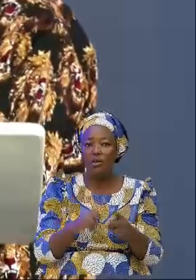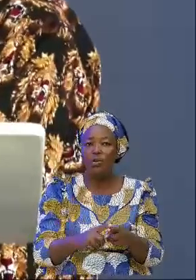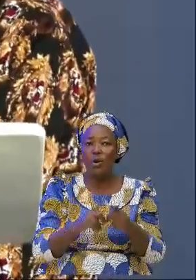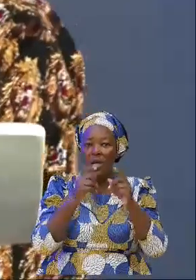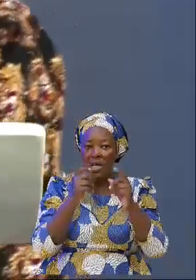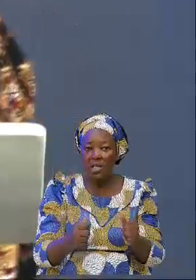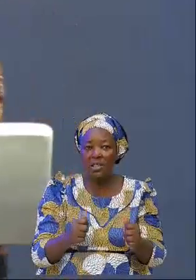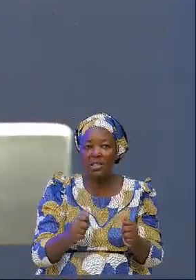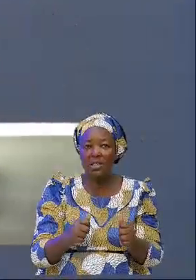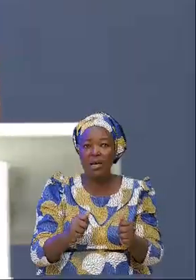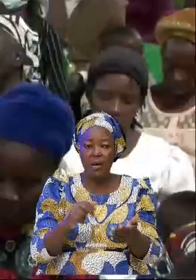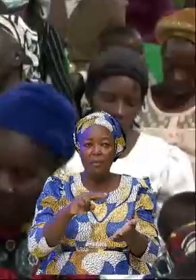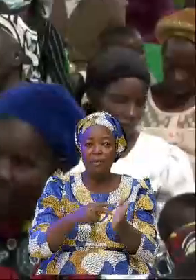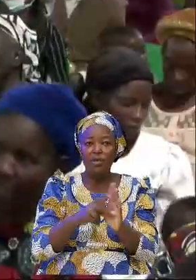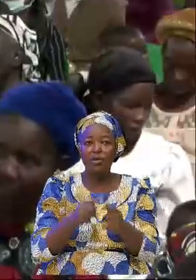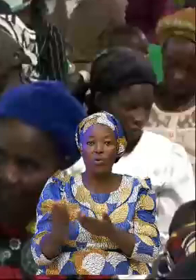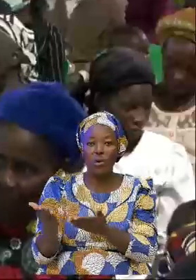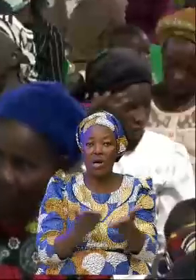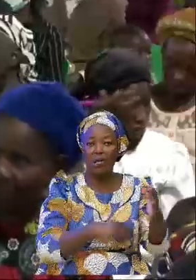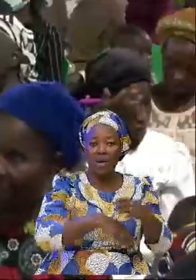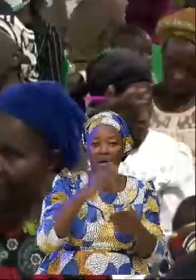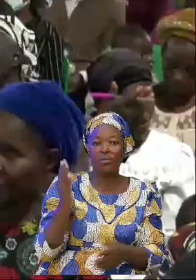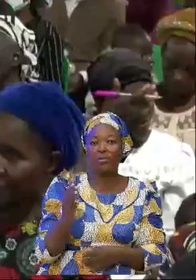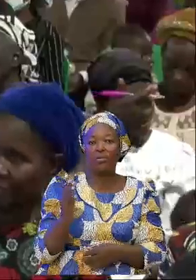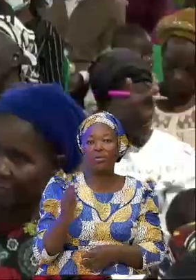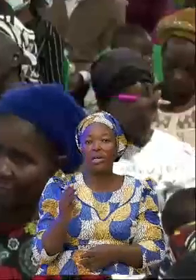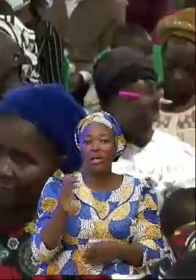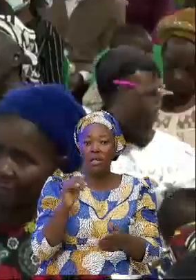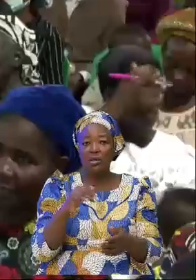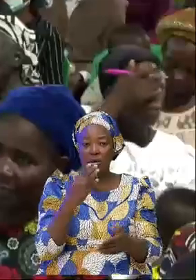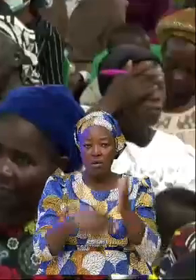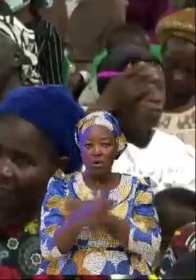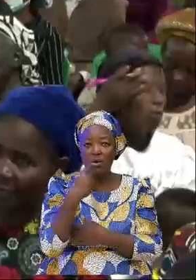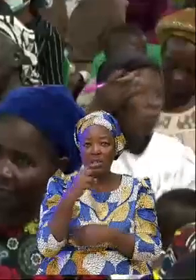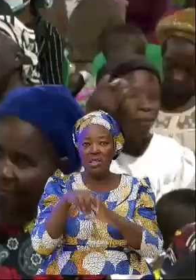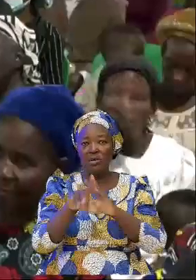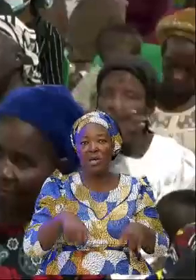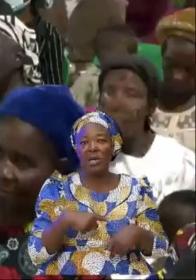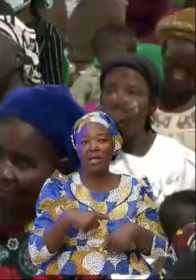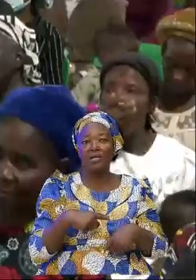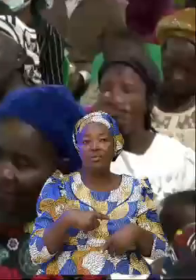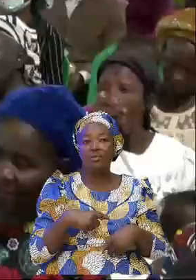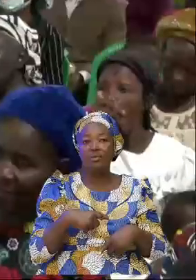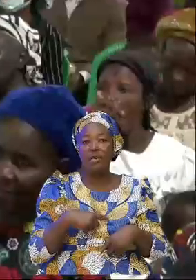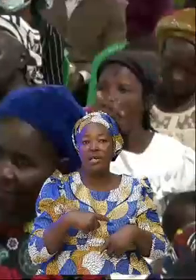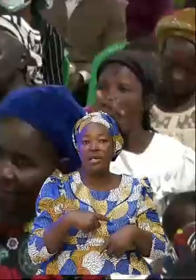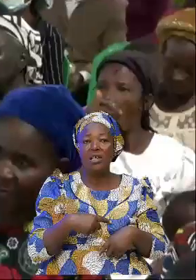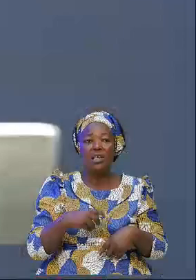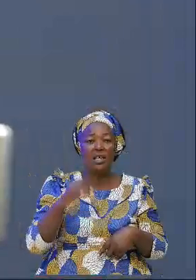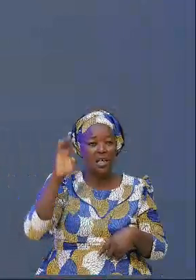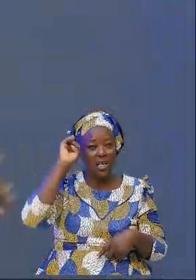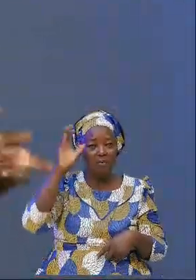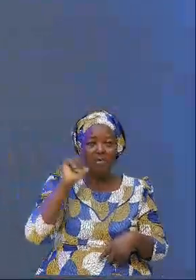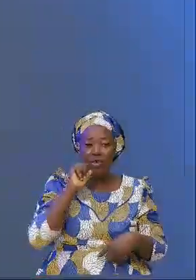to perform it. To hasten means to hurry up. God says in your